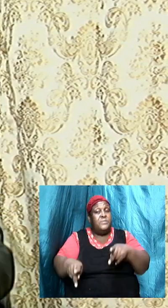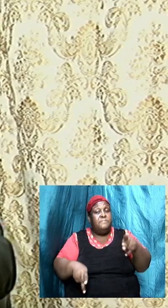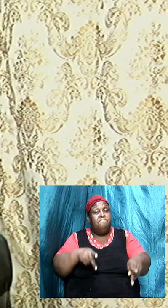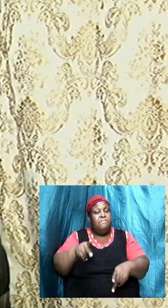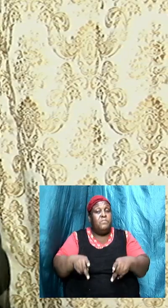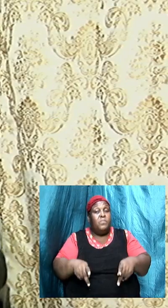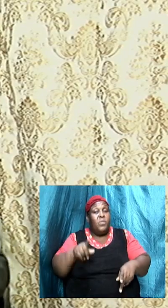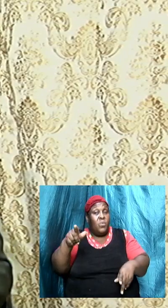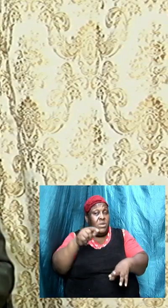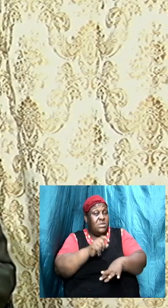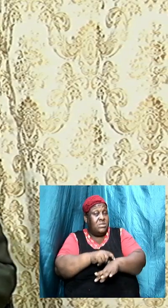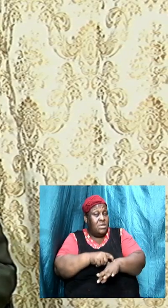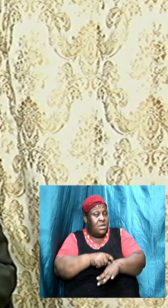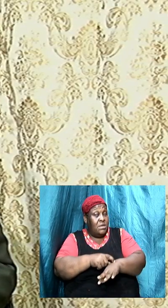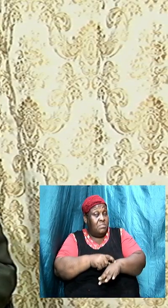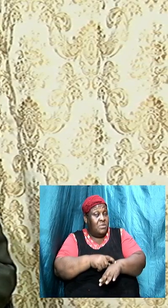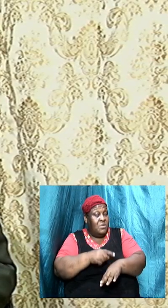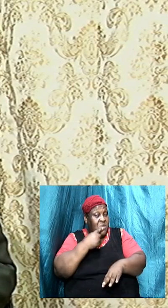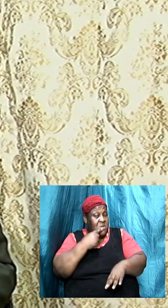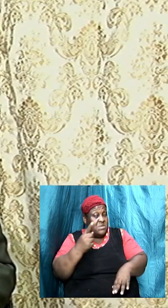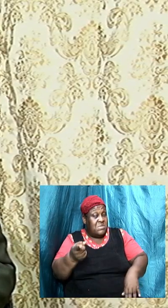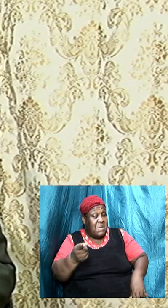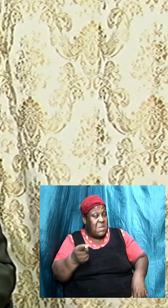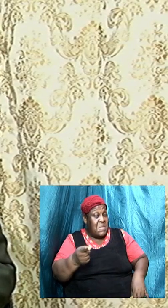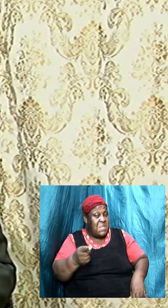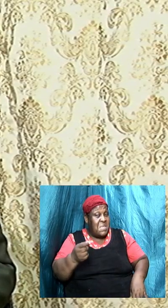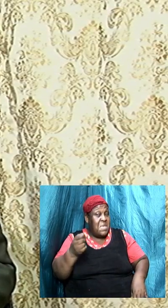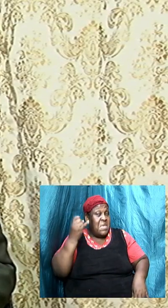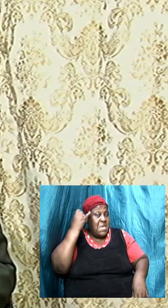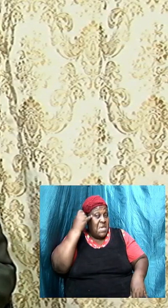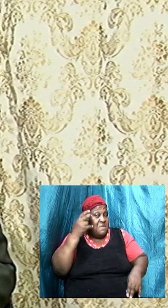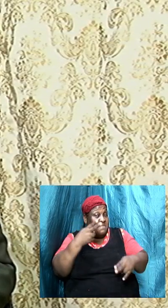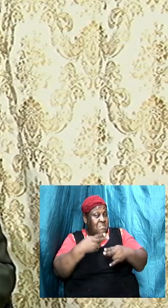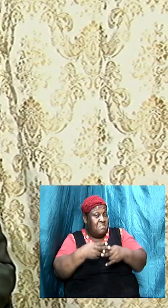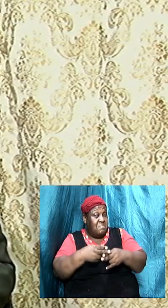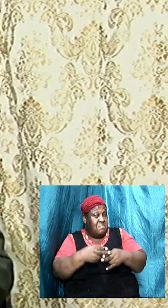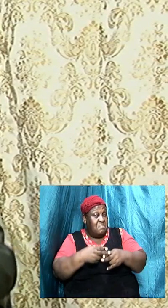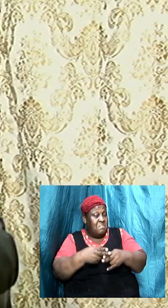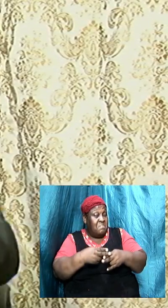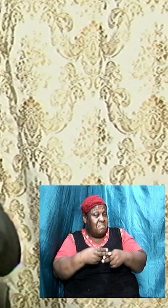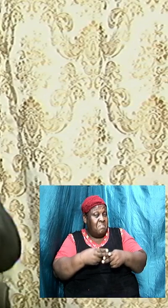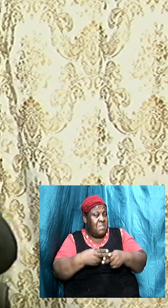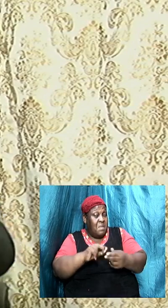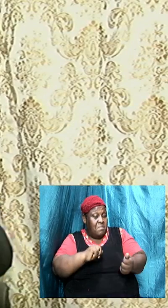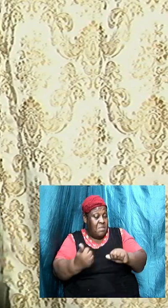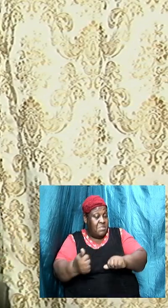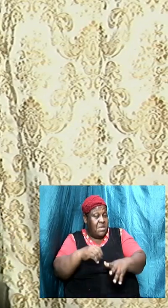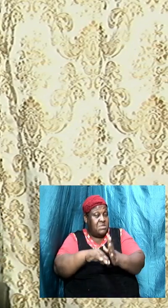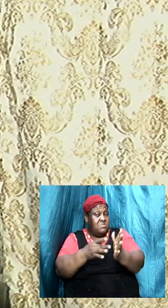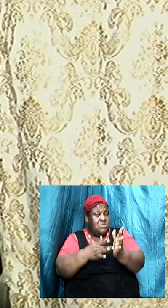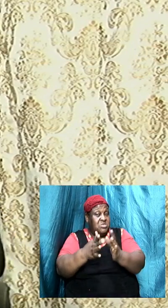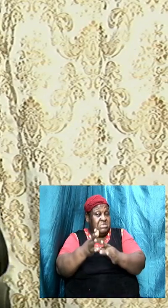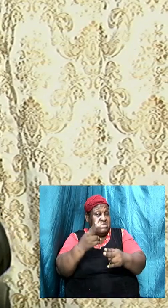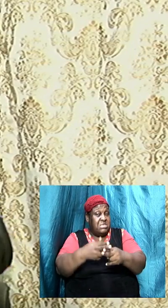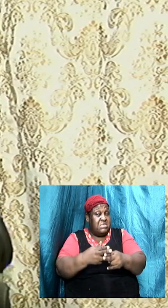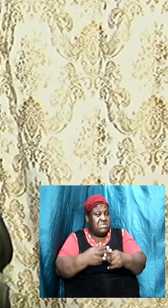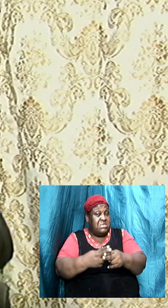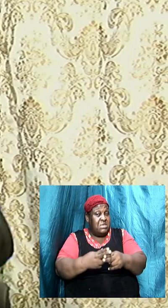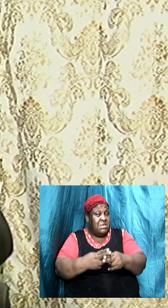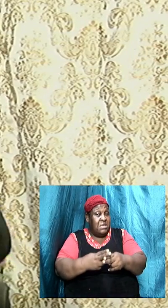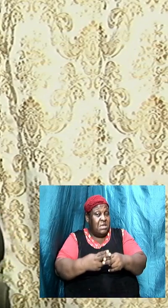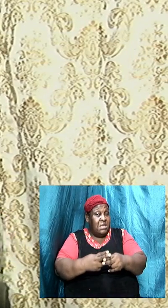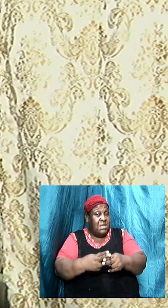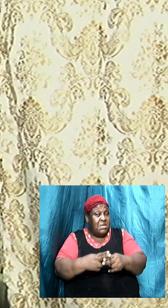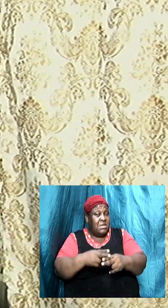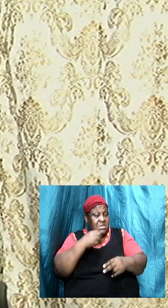And one of the time they were saying that if the name, you say baptized in Jesus' name, or you must say baptized in